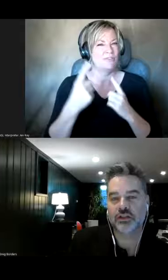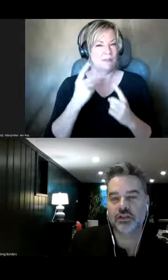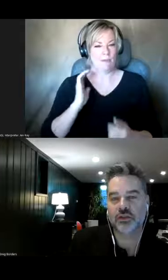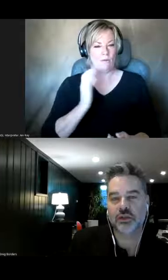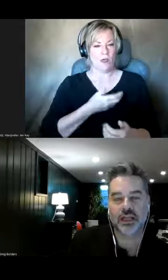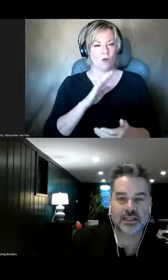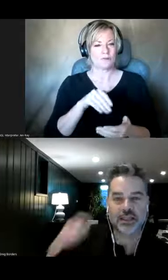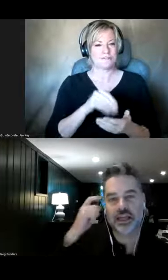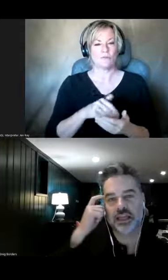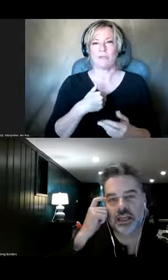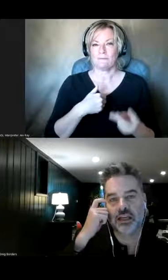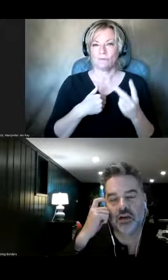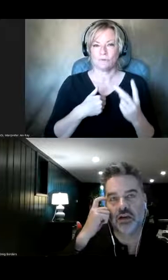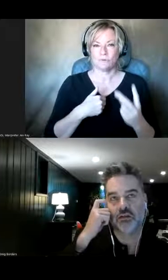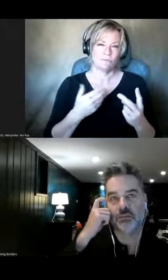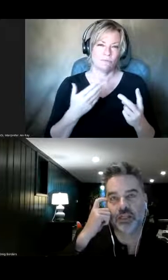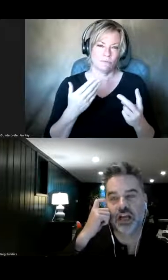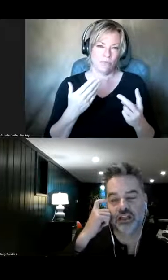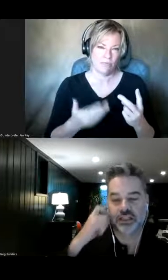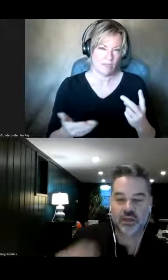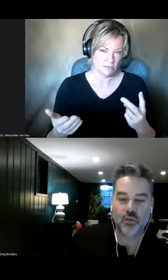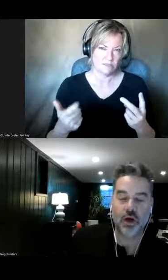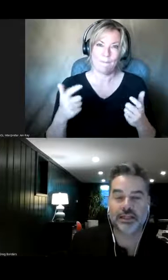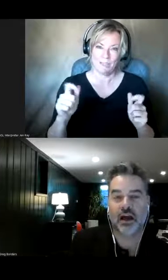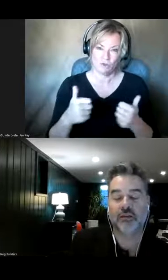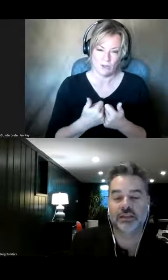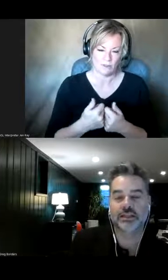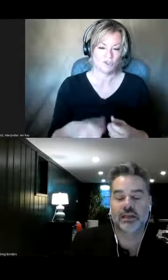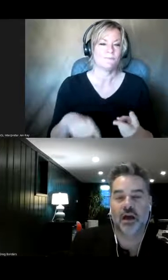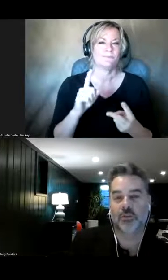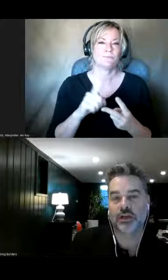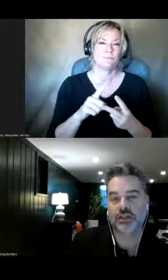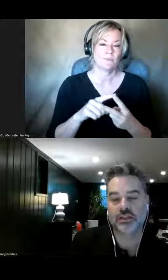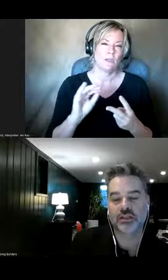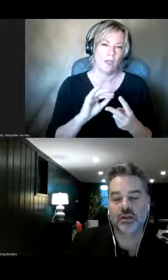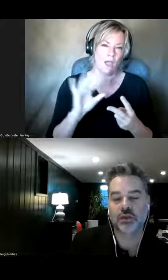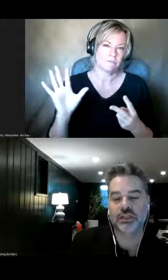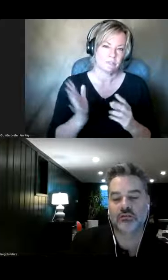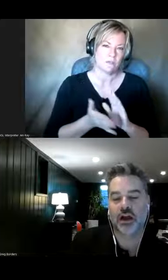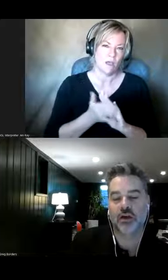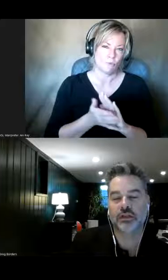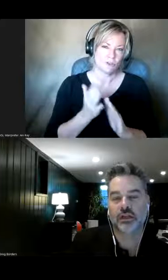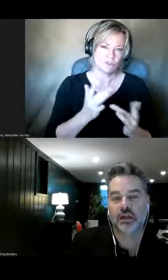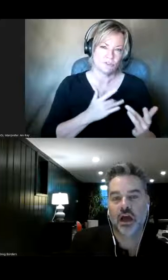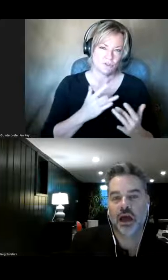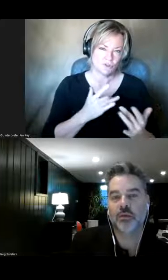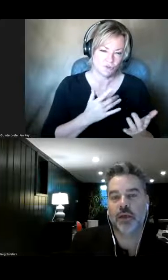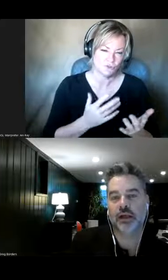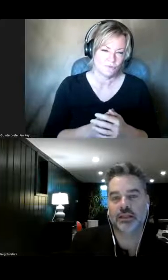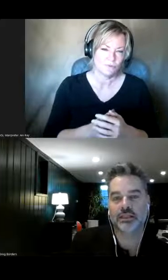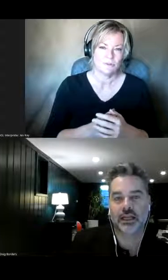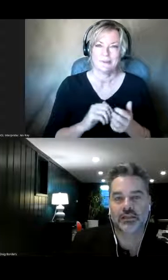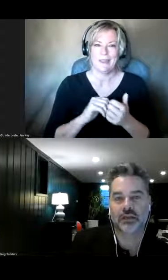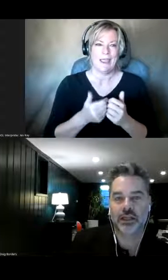there are really two things that I think are big challenges. So one is the obvious operations concern, which is around how